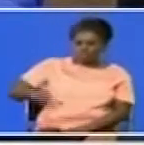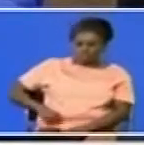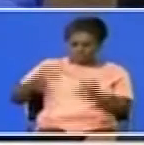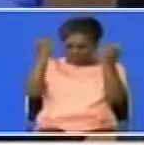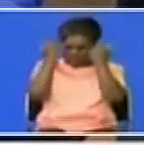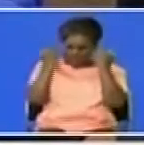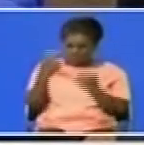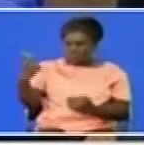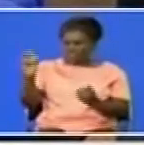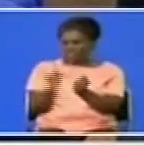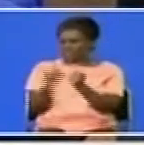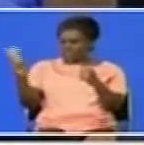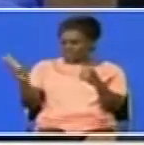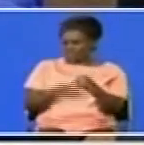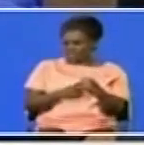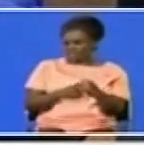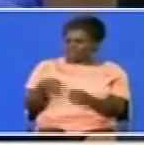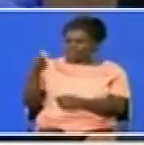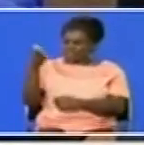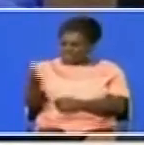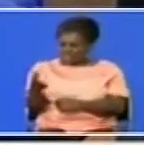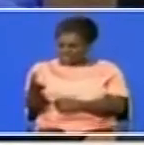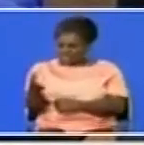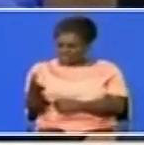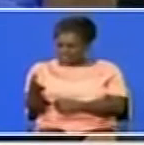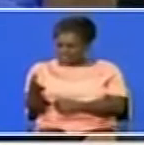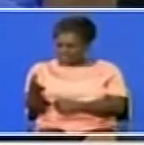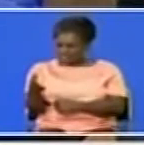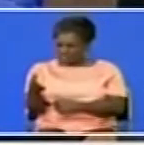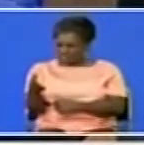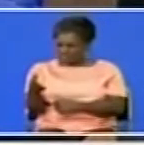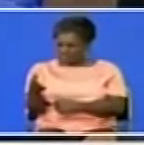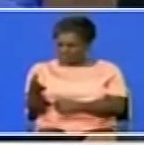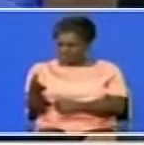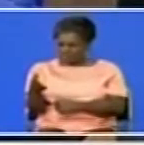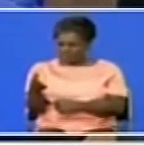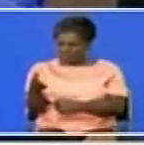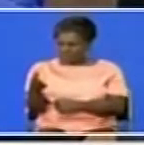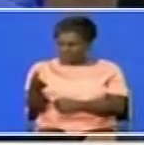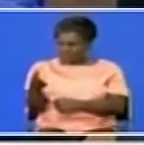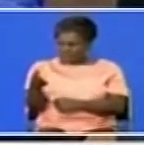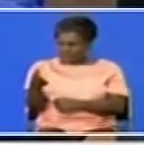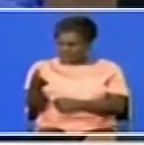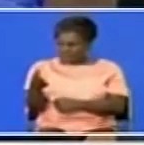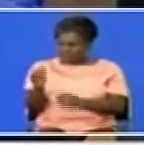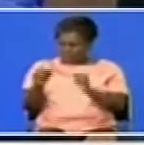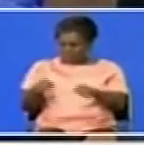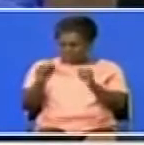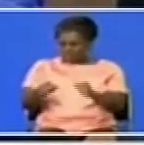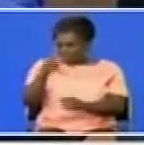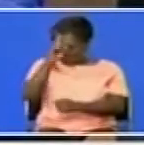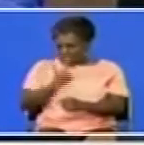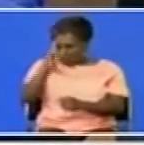come 2017, because that portends or, you know, boils up what could be a